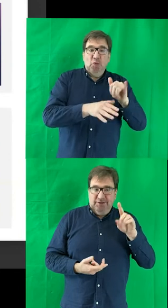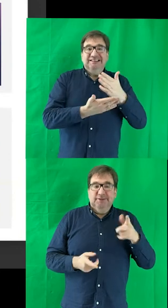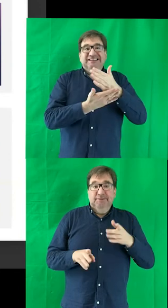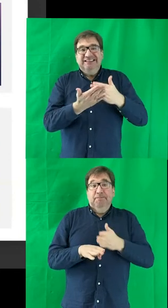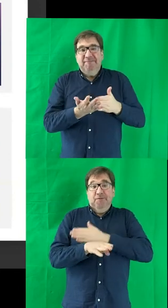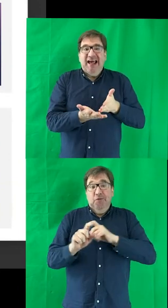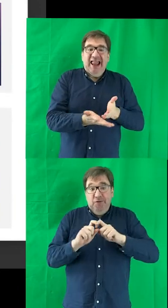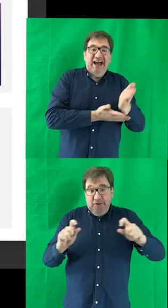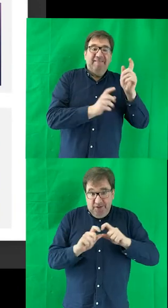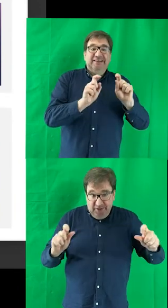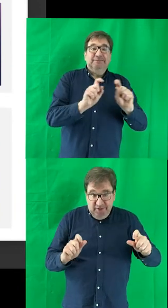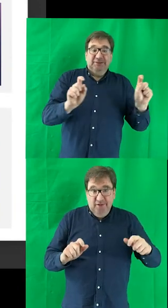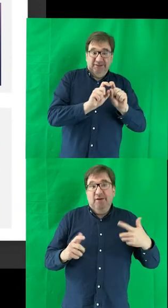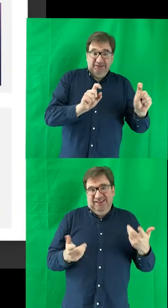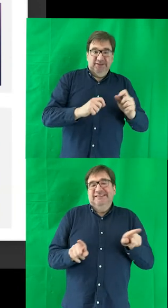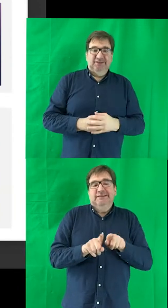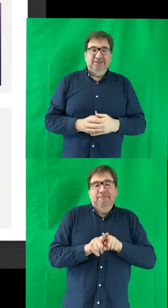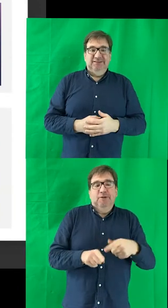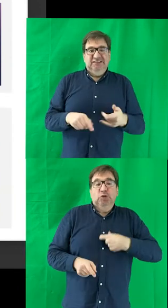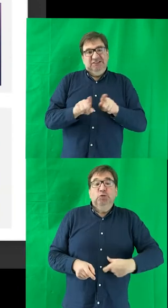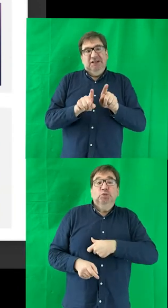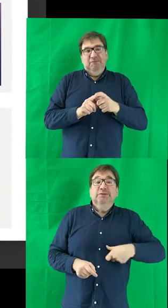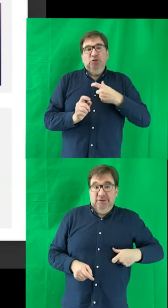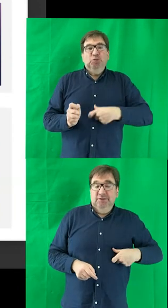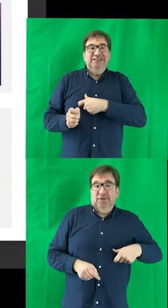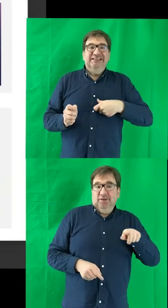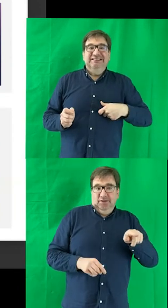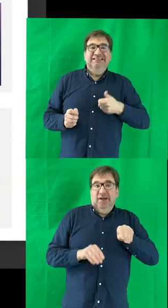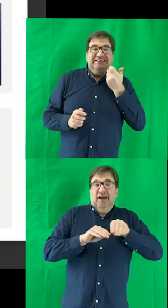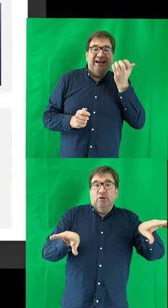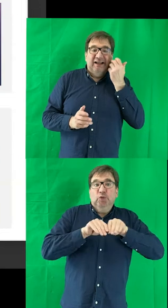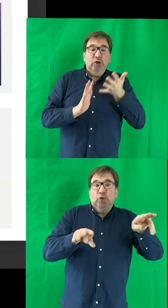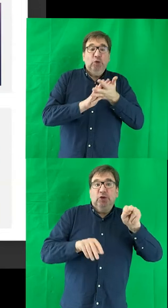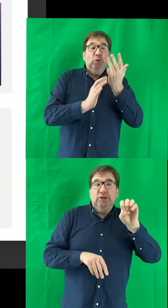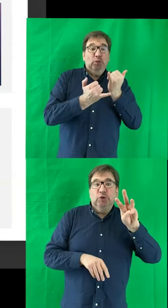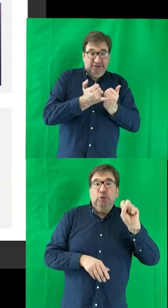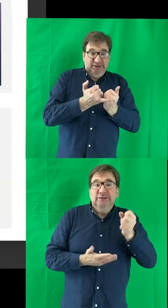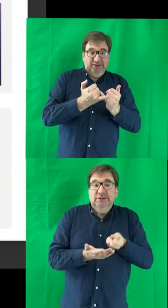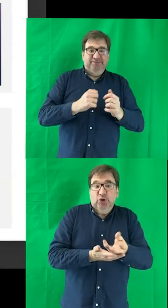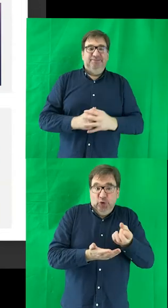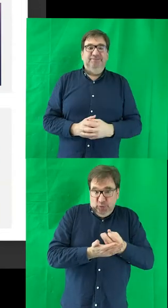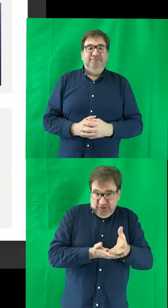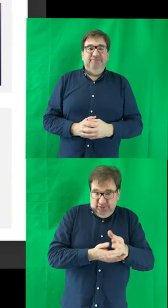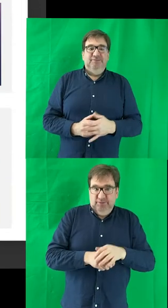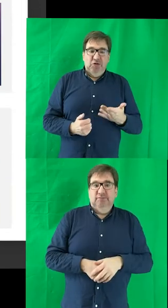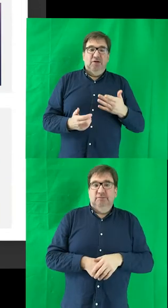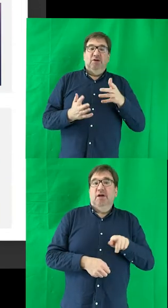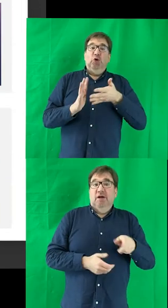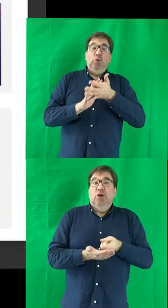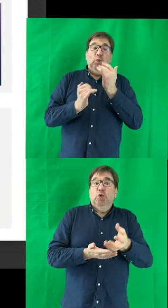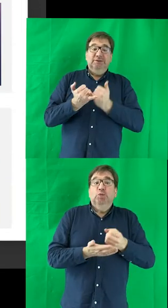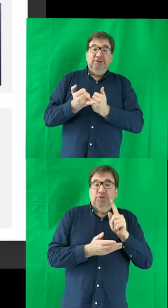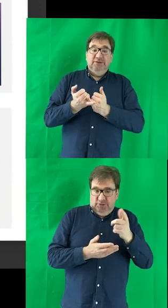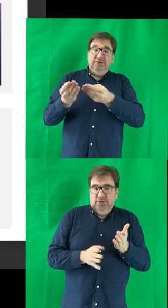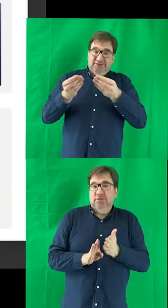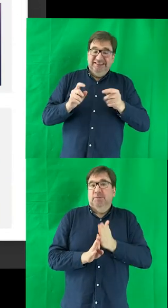so-called semi-live subtitles. This is the case, for example, in Switzerland in the daily news. So part of the daily